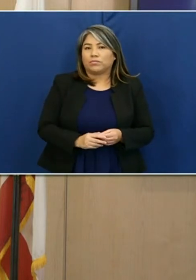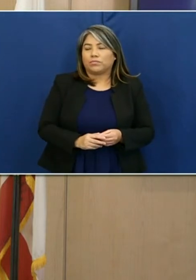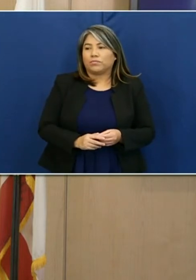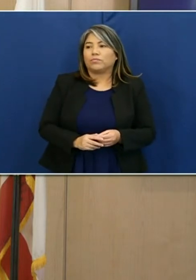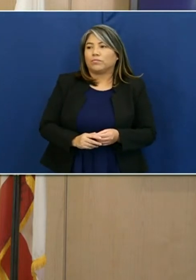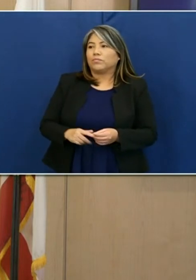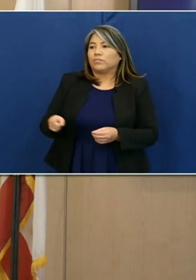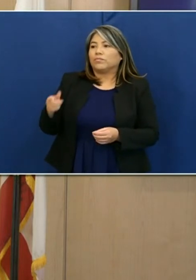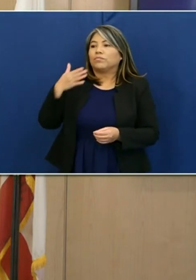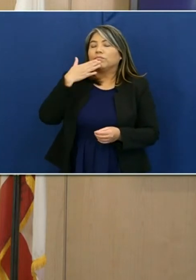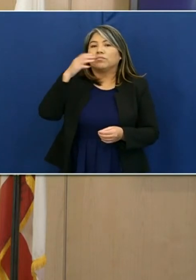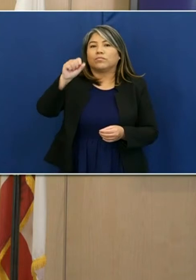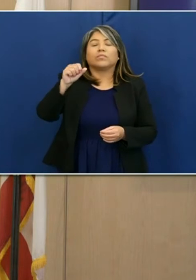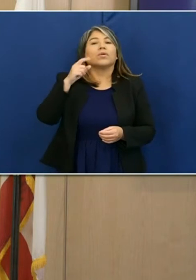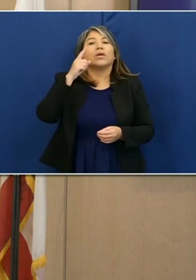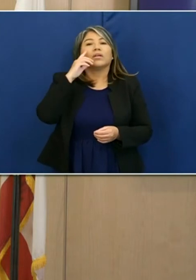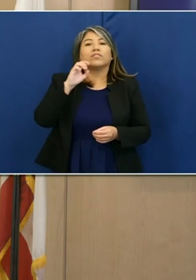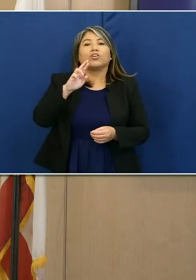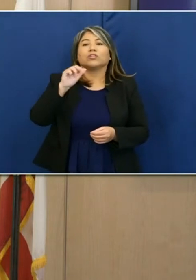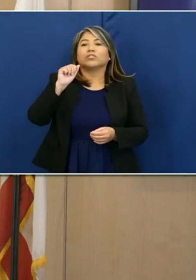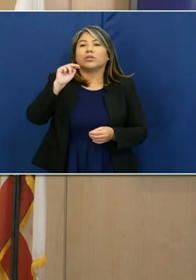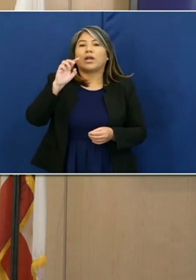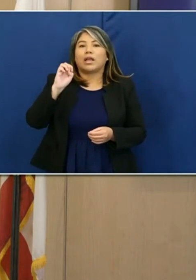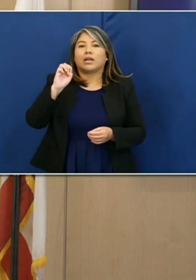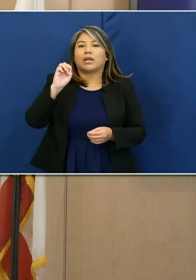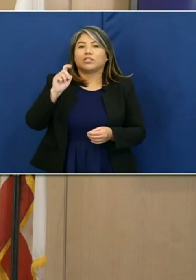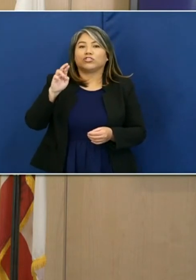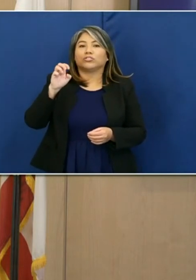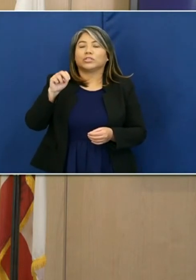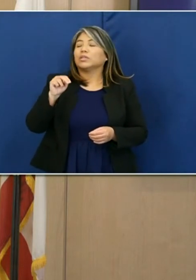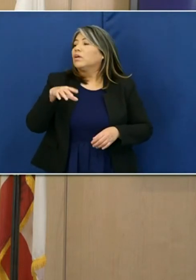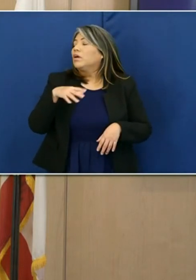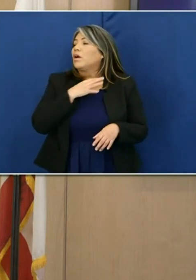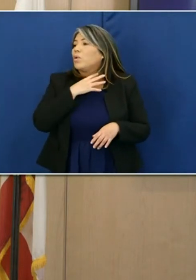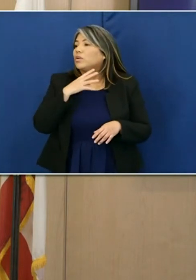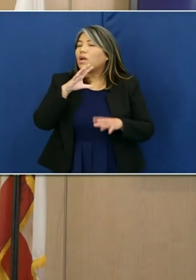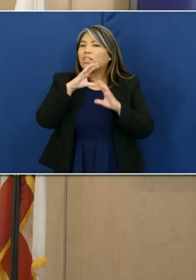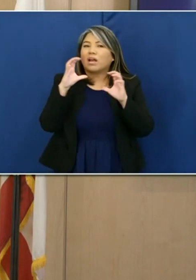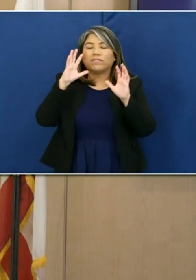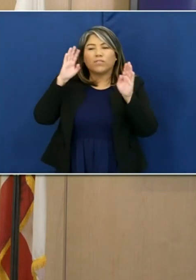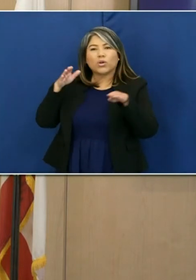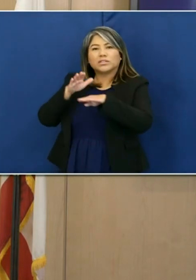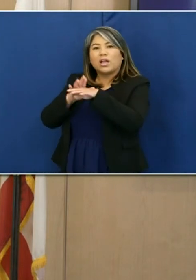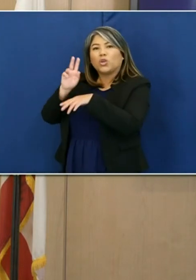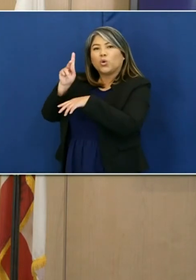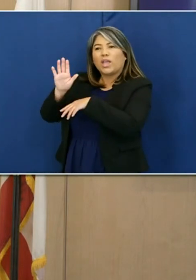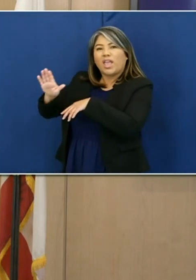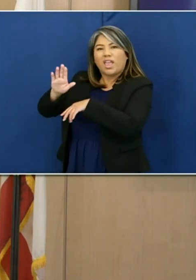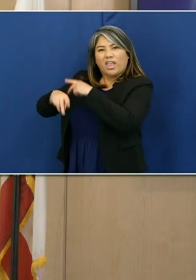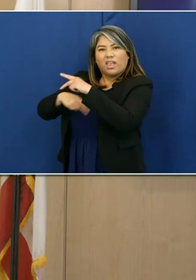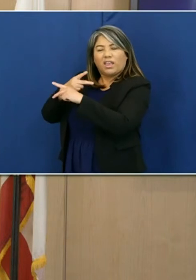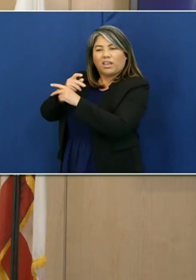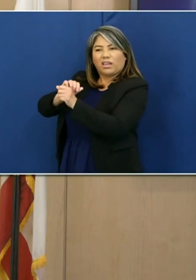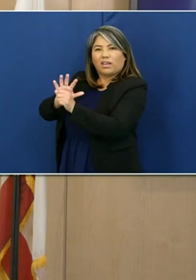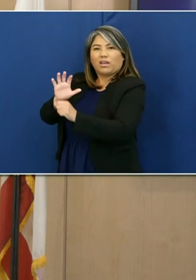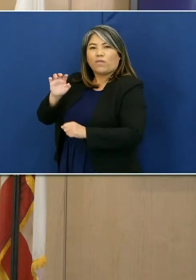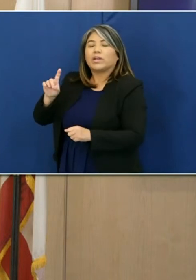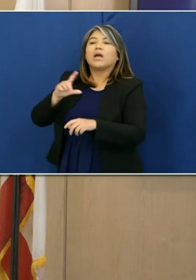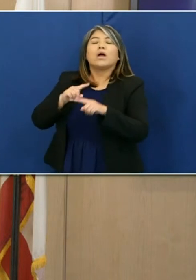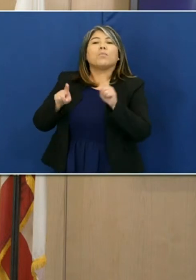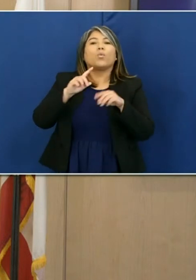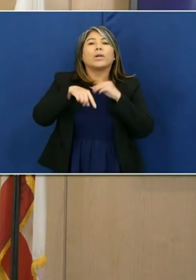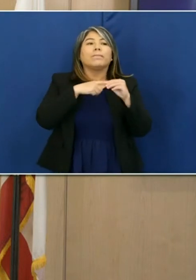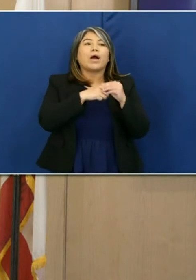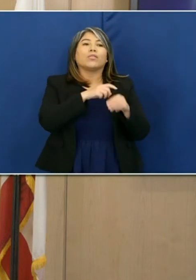Thank you. My question is also for Dr. Anderson, and I'm wondering, I know there's a lot of focus on the UK strain, wondering if there's any evidence of the South